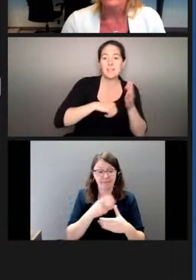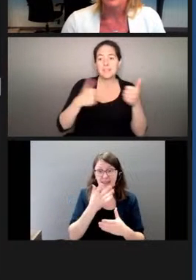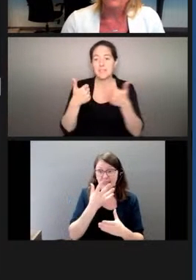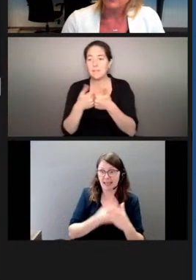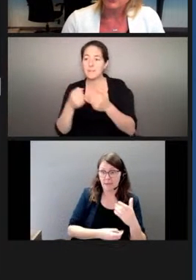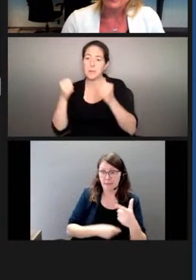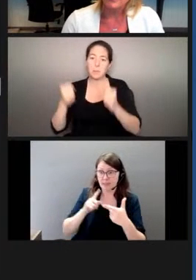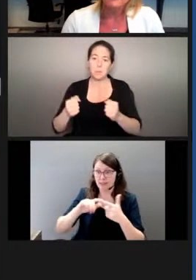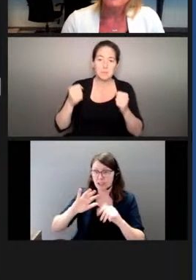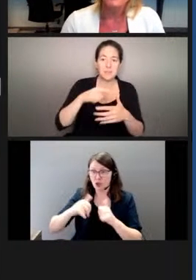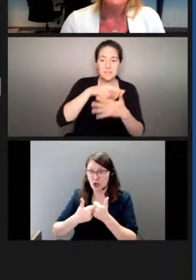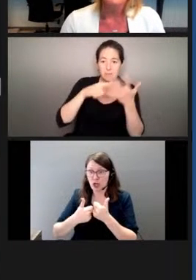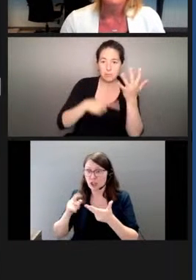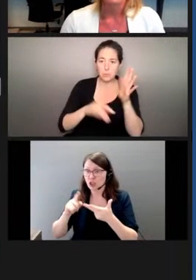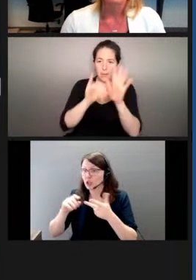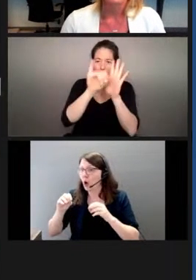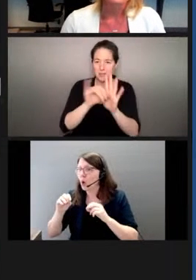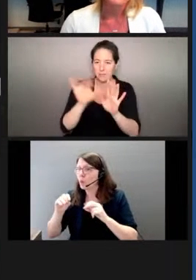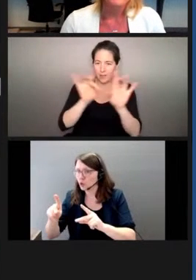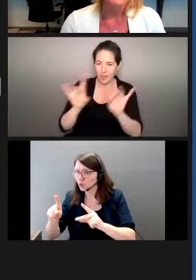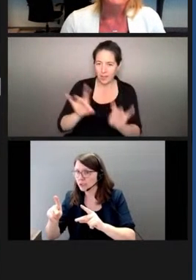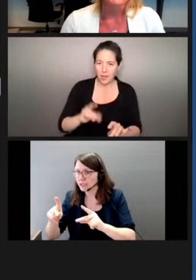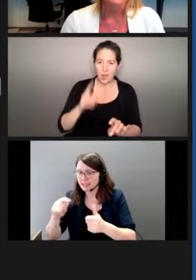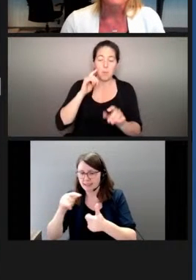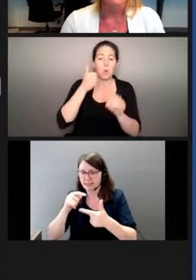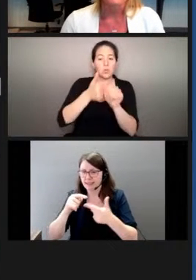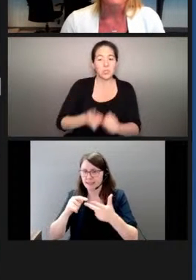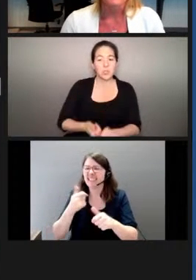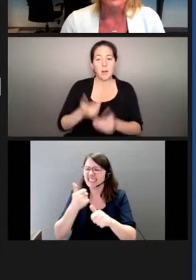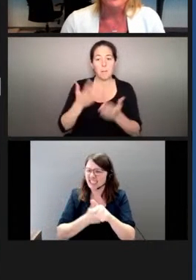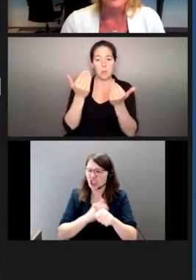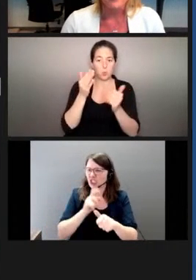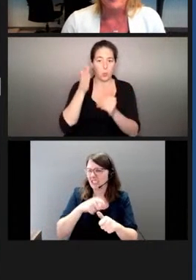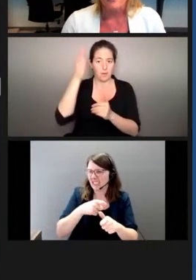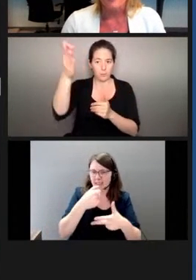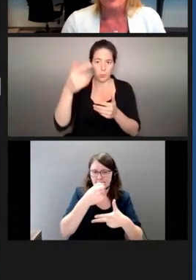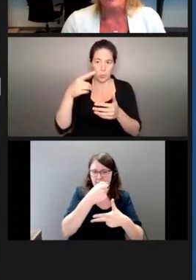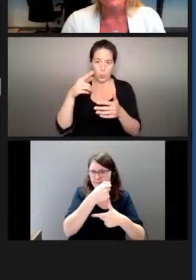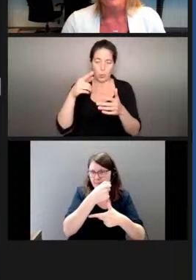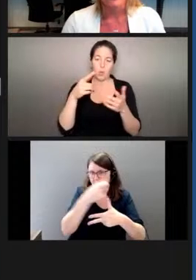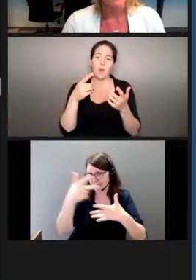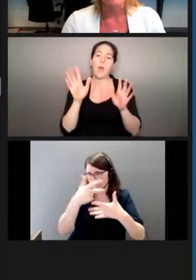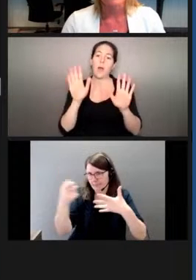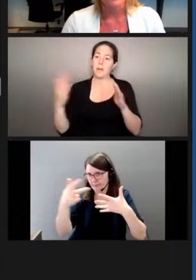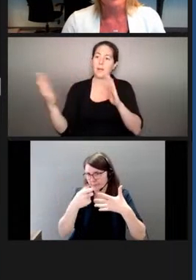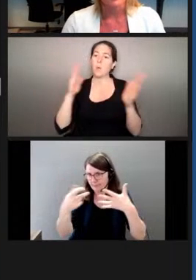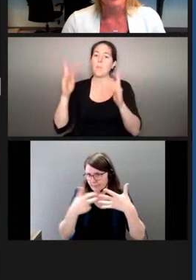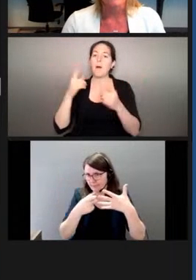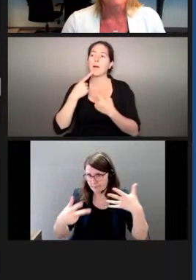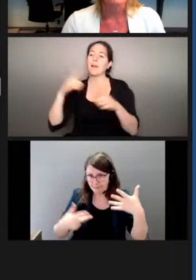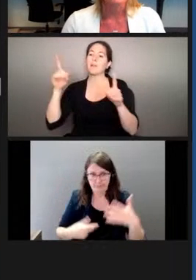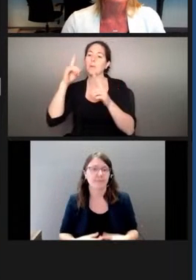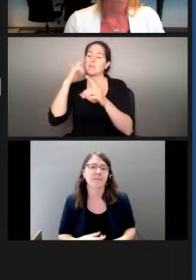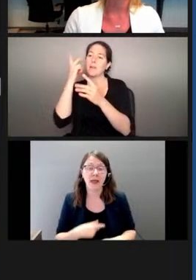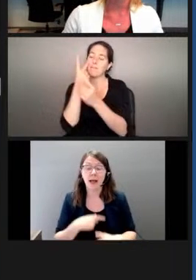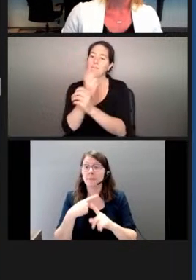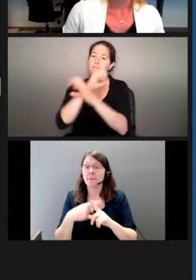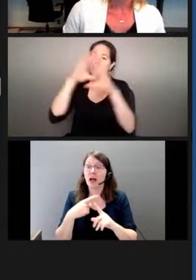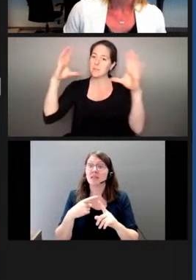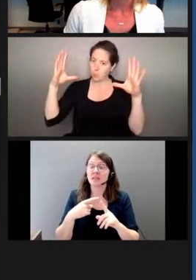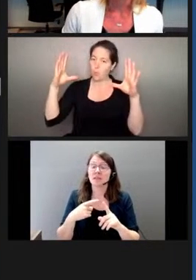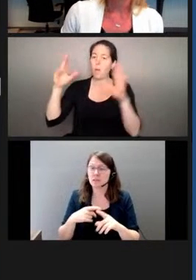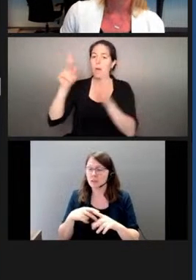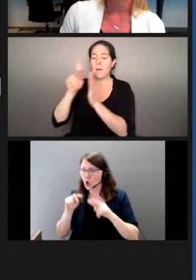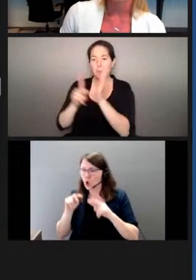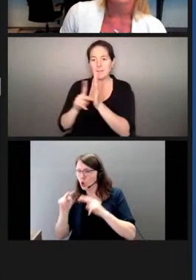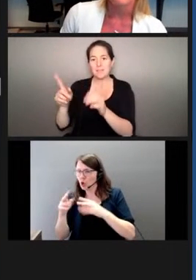for each of the future needs, and they were also compared to the proposed vision statement, guiding principles, and goals to ensure alignment.